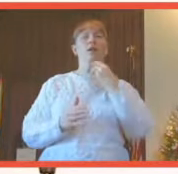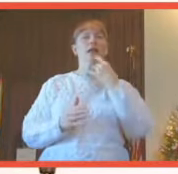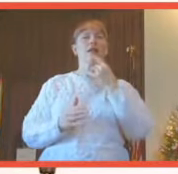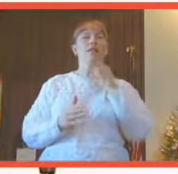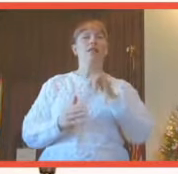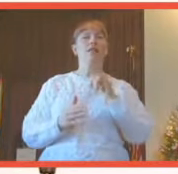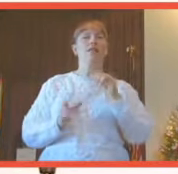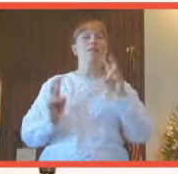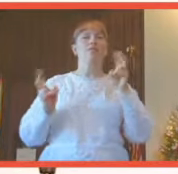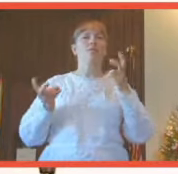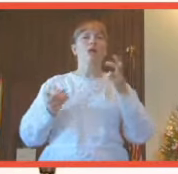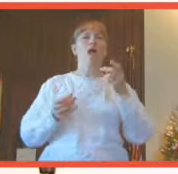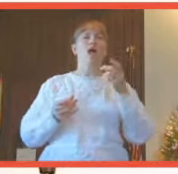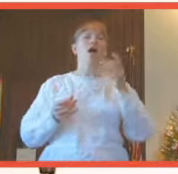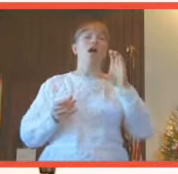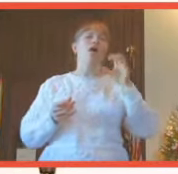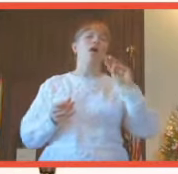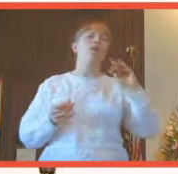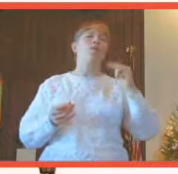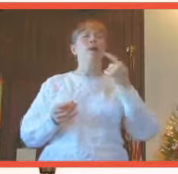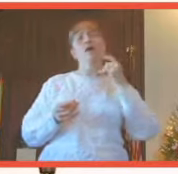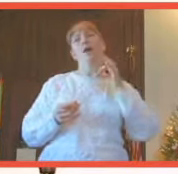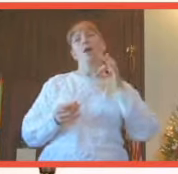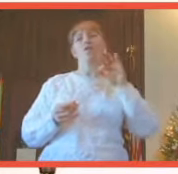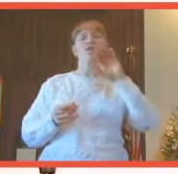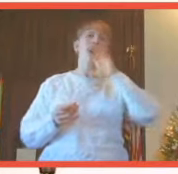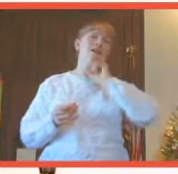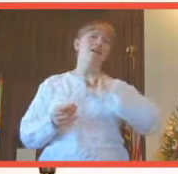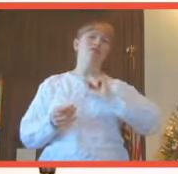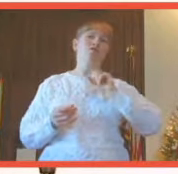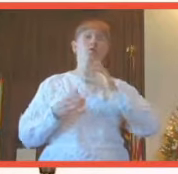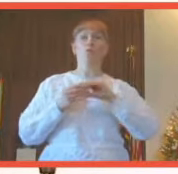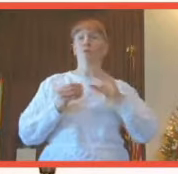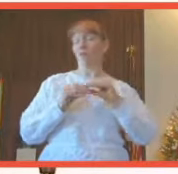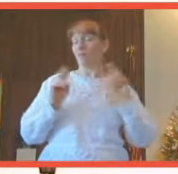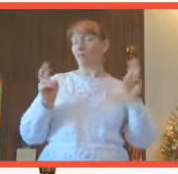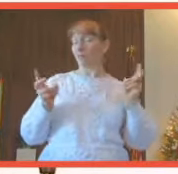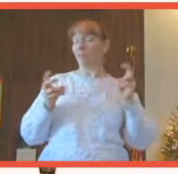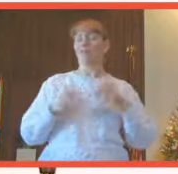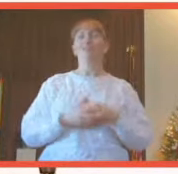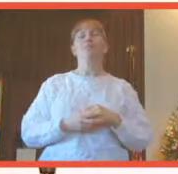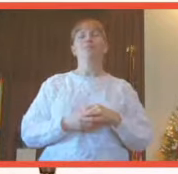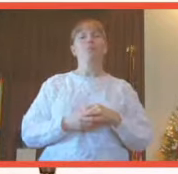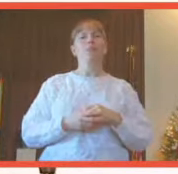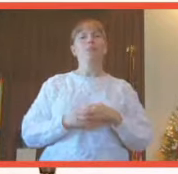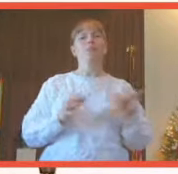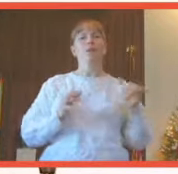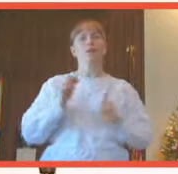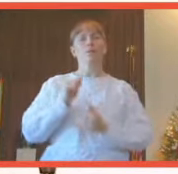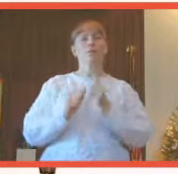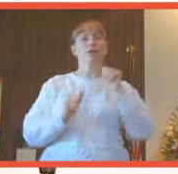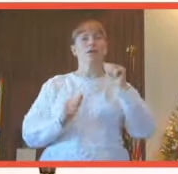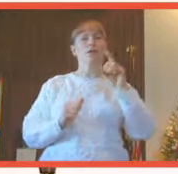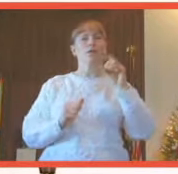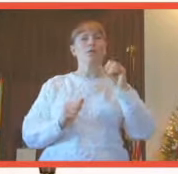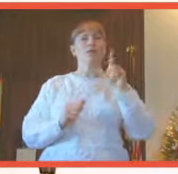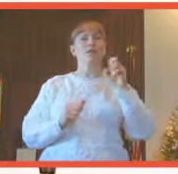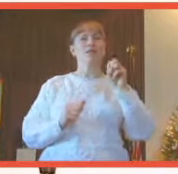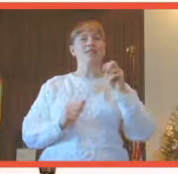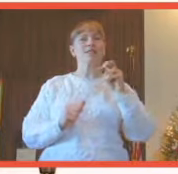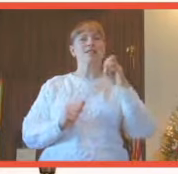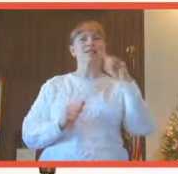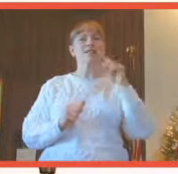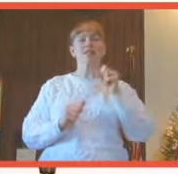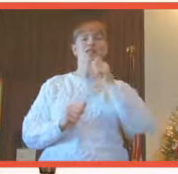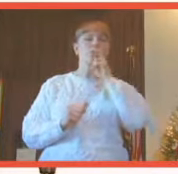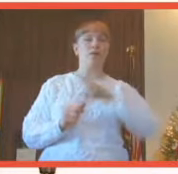this coming-of-age story. And like most adolescents, Jesus wasn't traveling